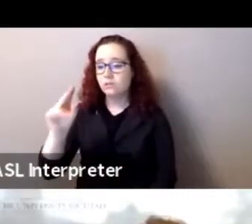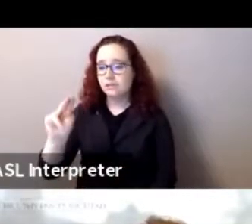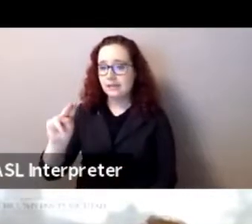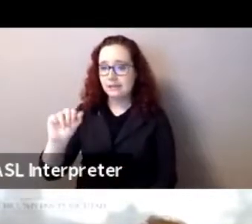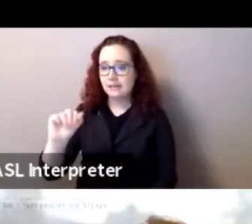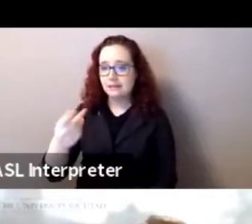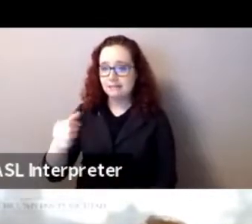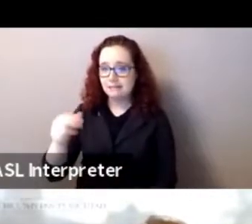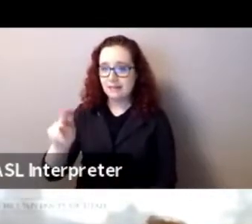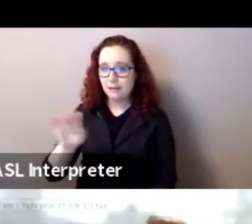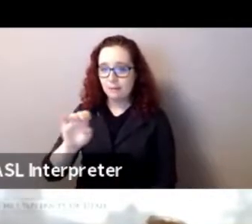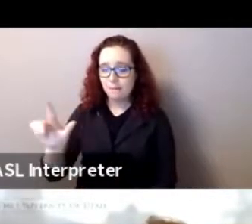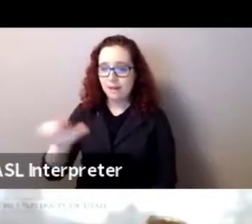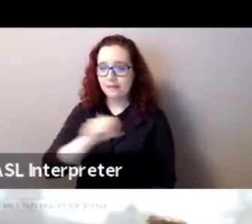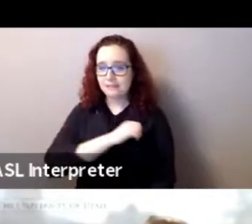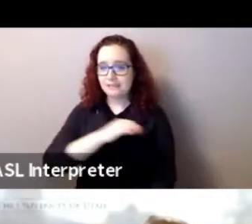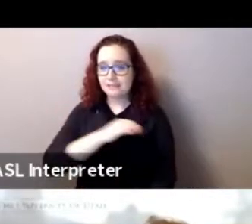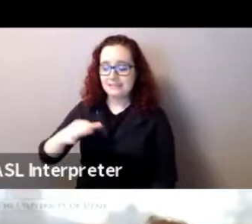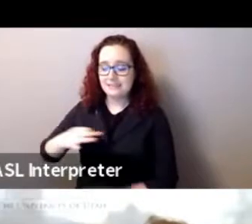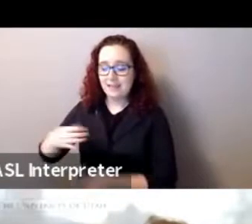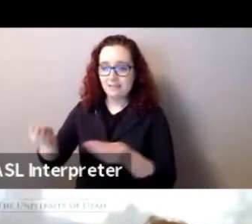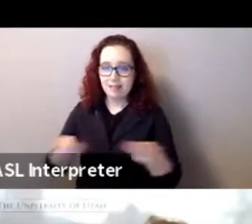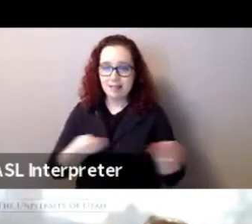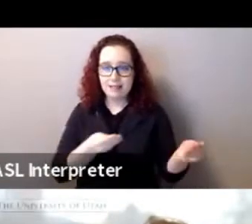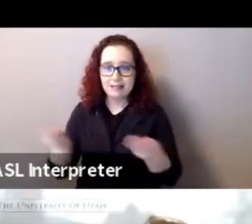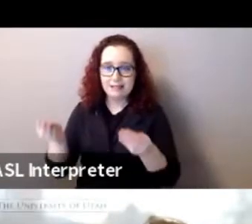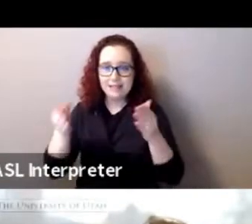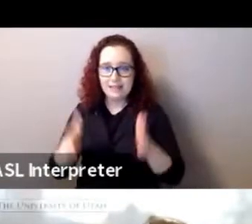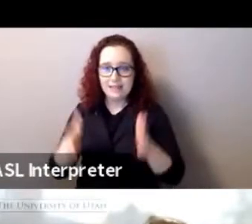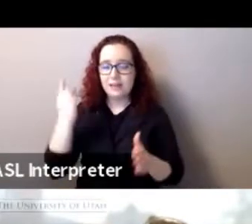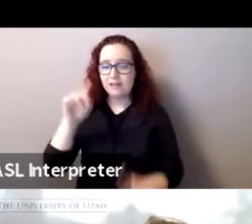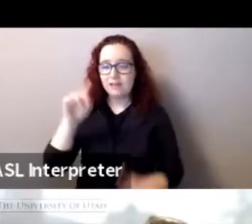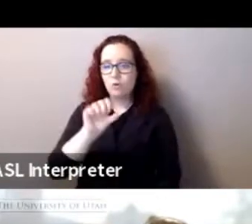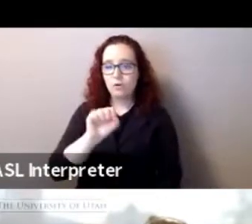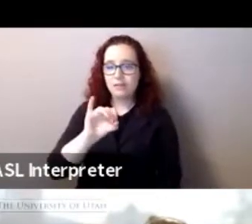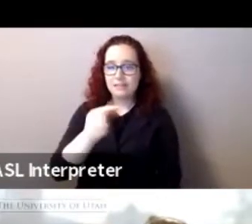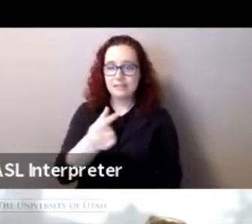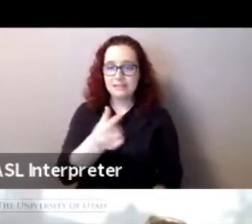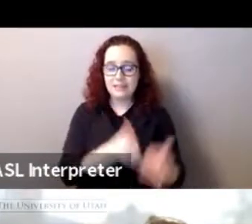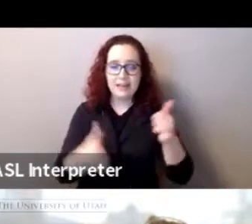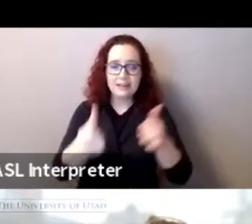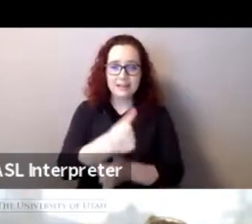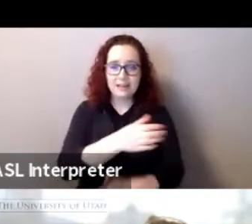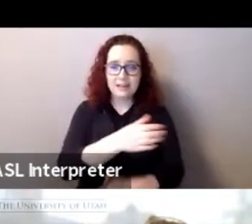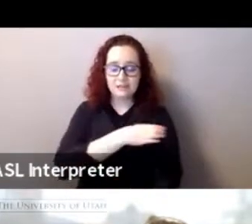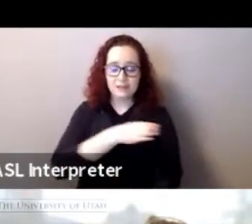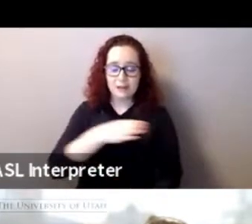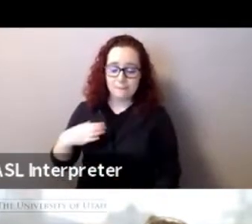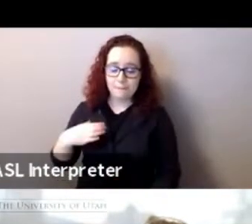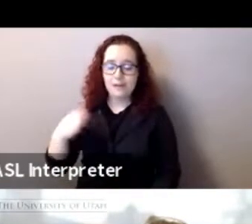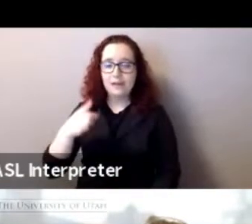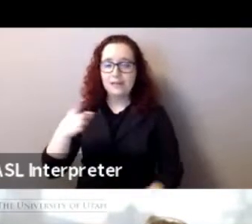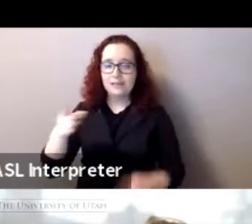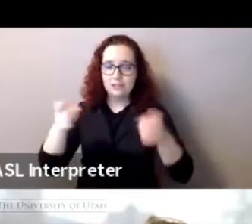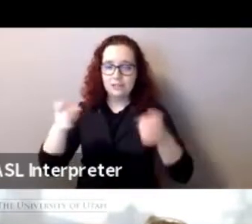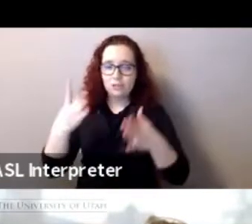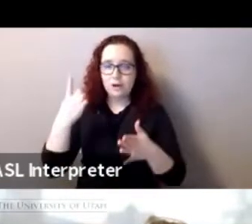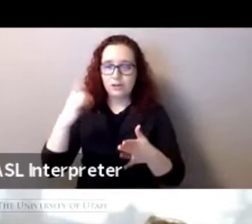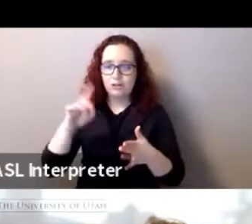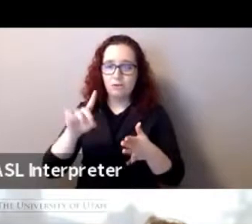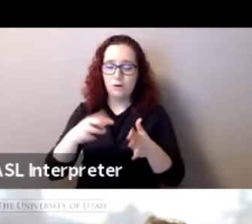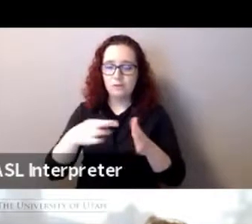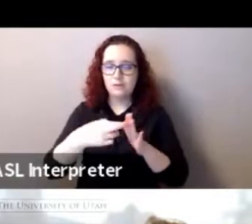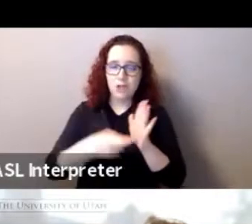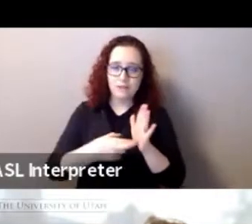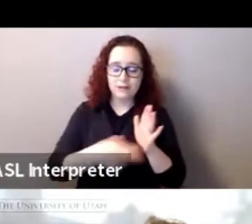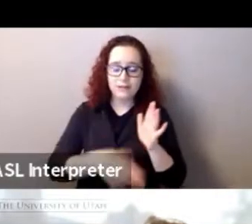Bell. He is the staff liaison with the SIG Executive Committee, and he is the Director of Governance for AERA, which essentially means that he